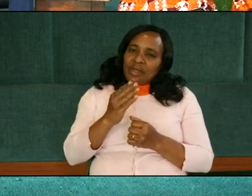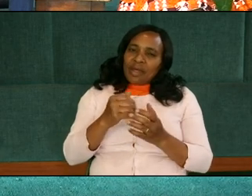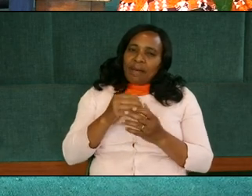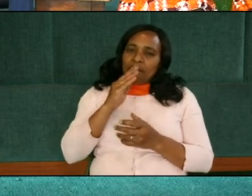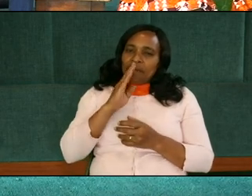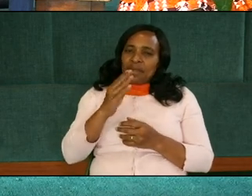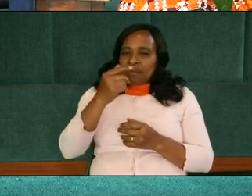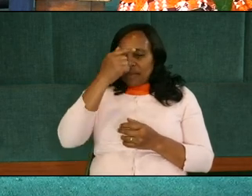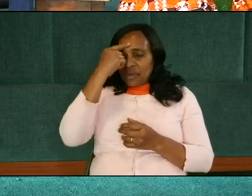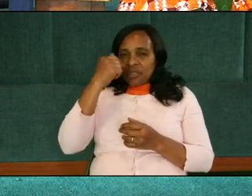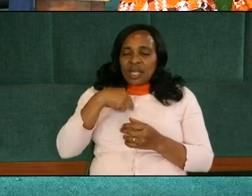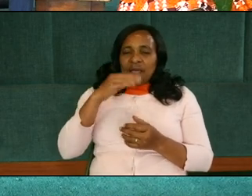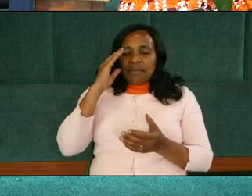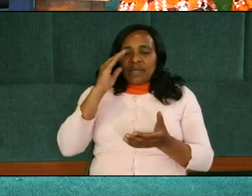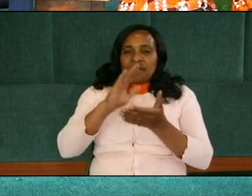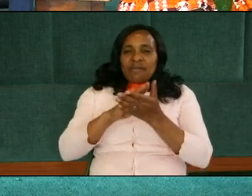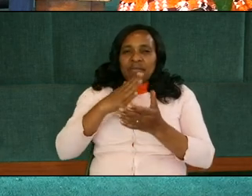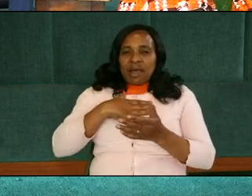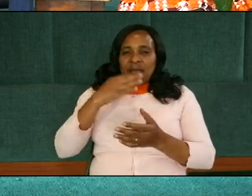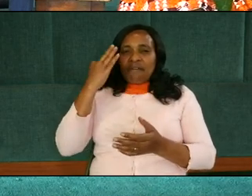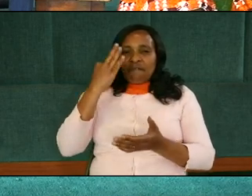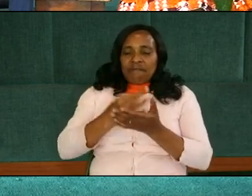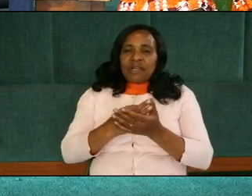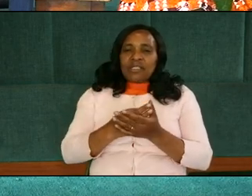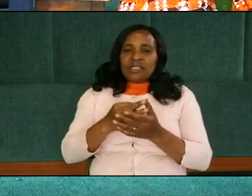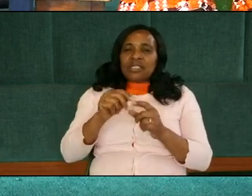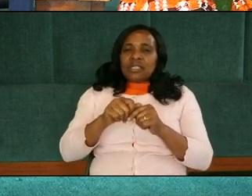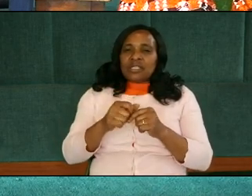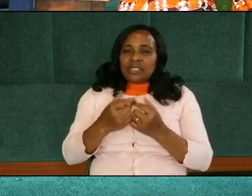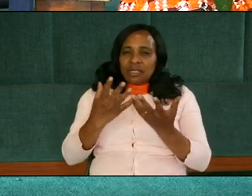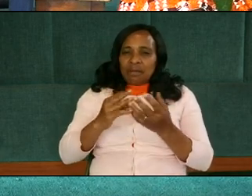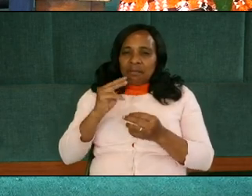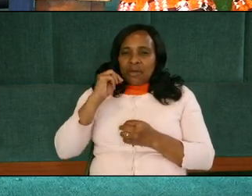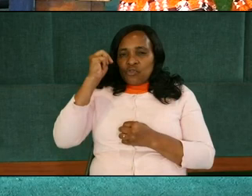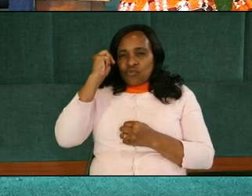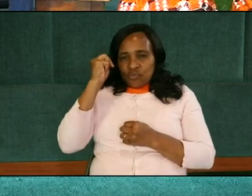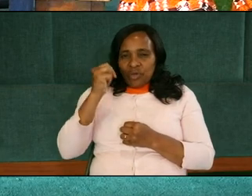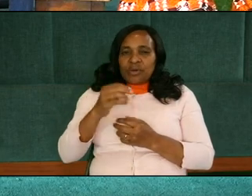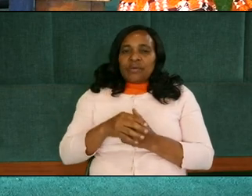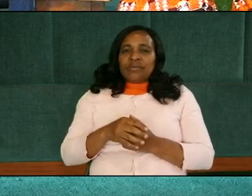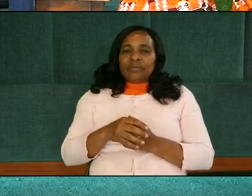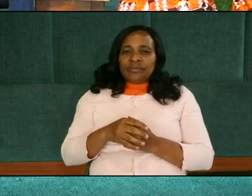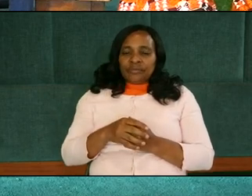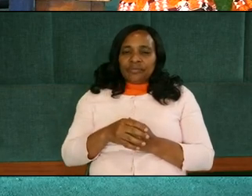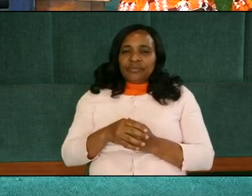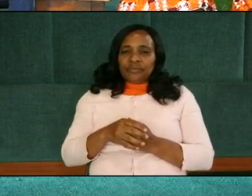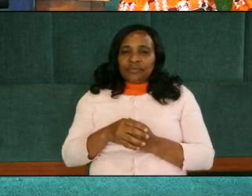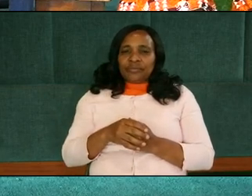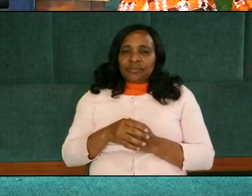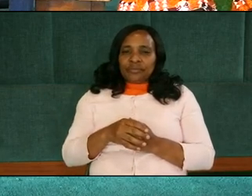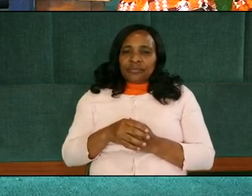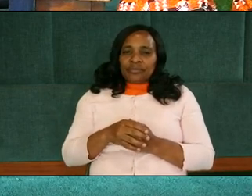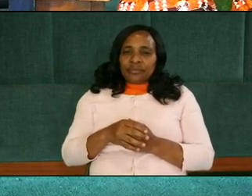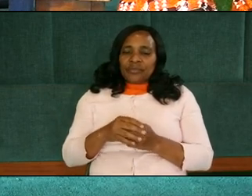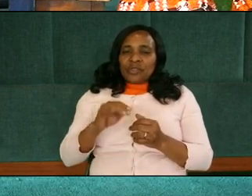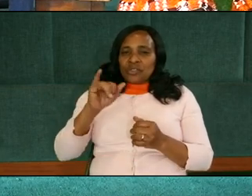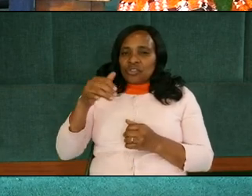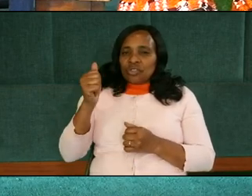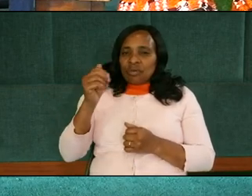because I believe my faith is still childlike and maturing. Thank you.